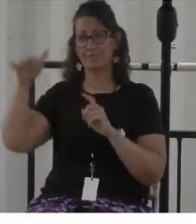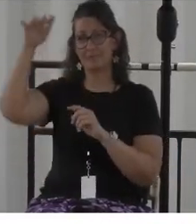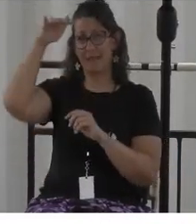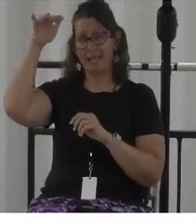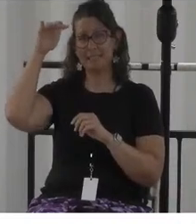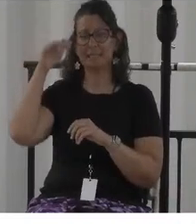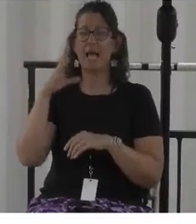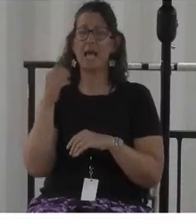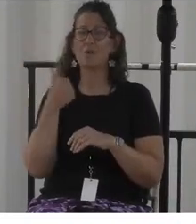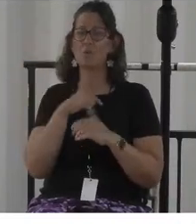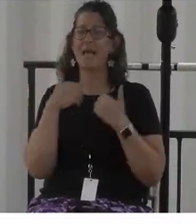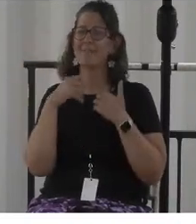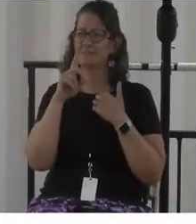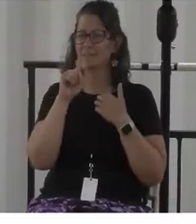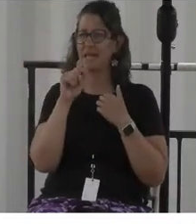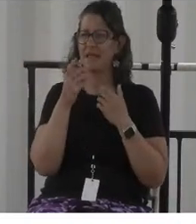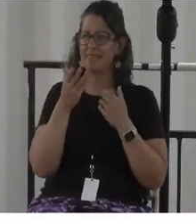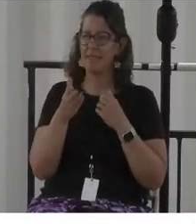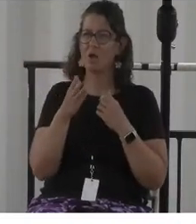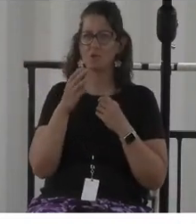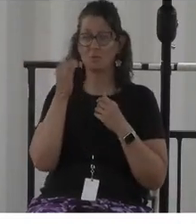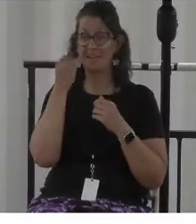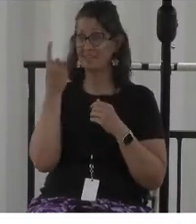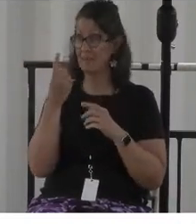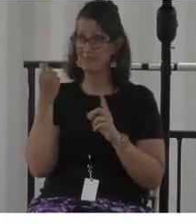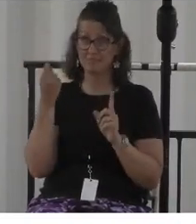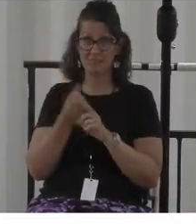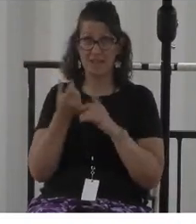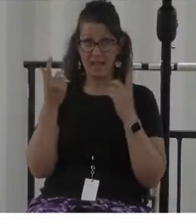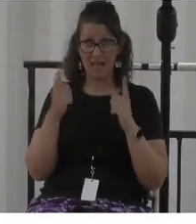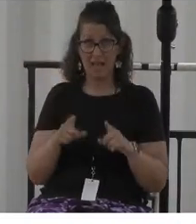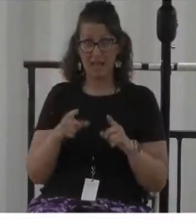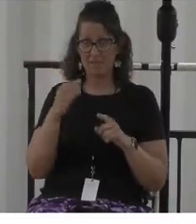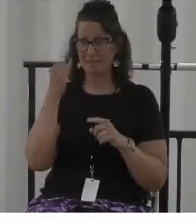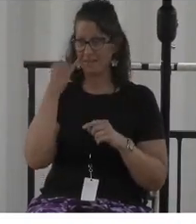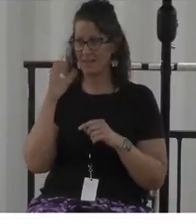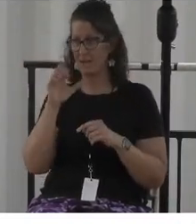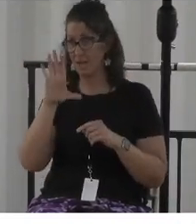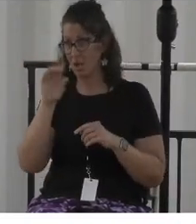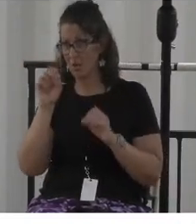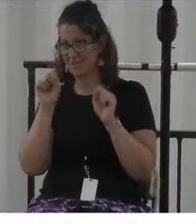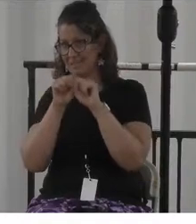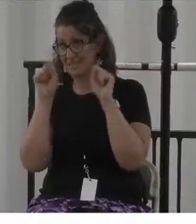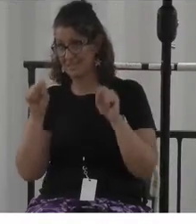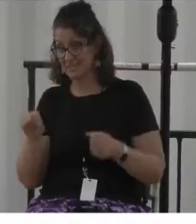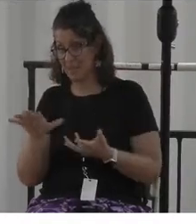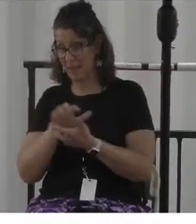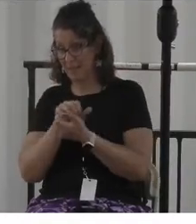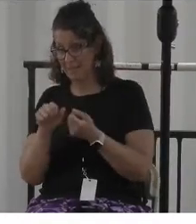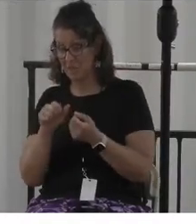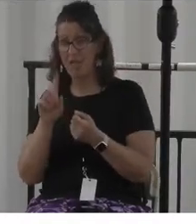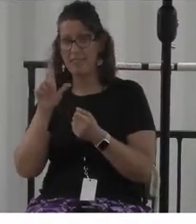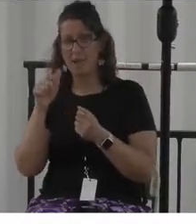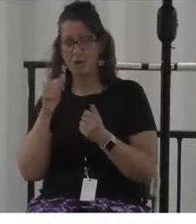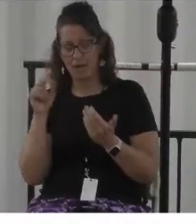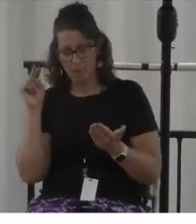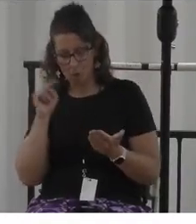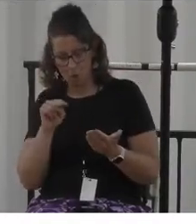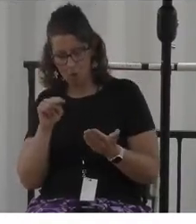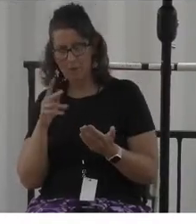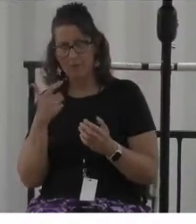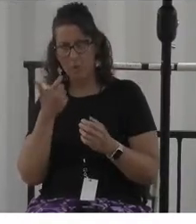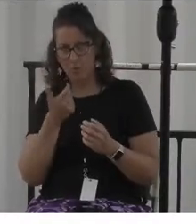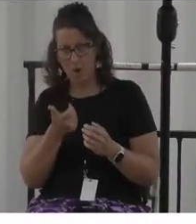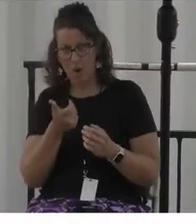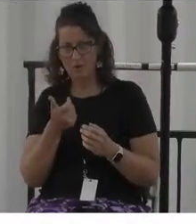proactively. So instead of seeing that an event has happened somewhere, like there's some kind of ecosystem damage, and then going to take a look at it after the fact, we can now